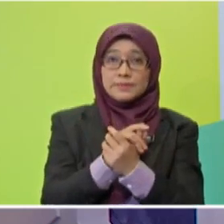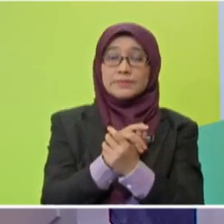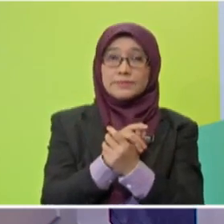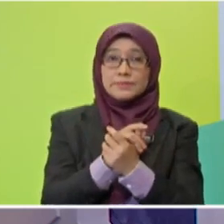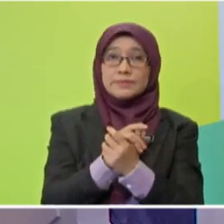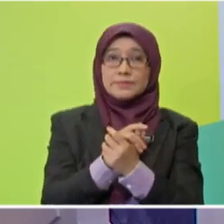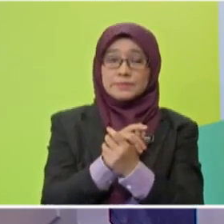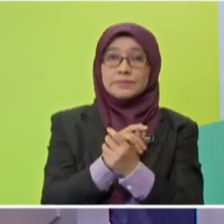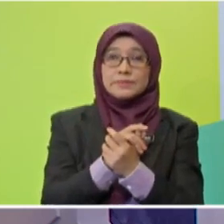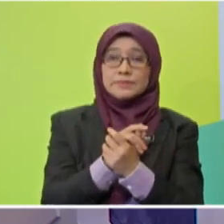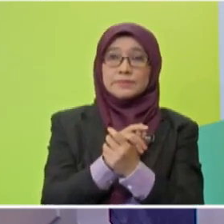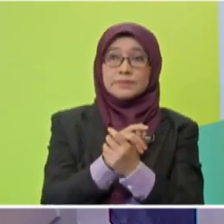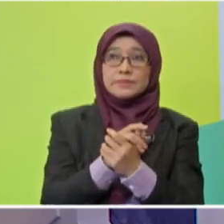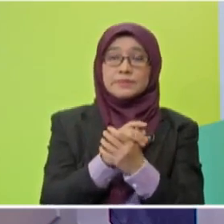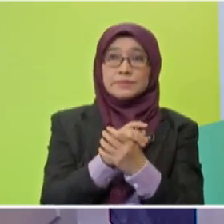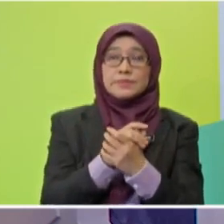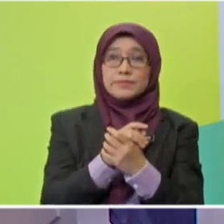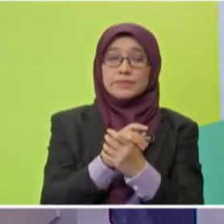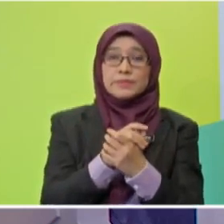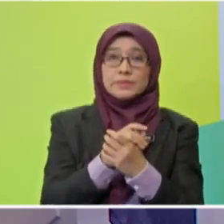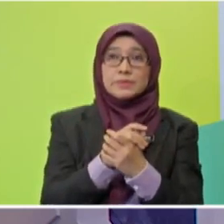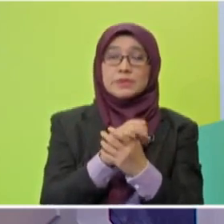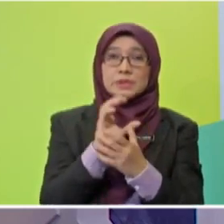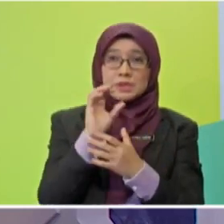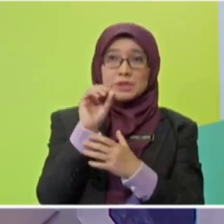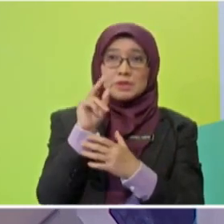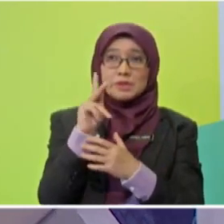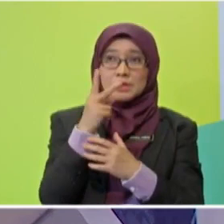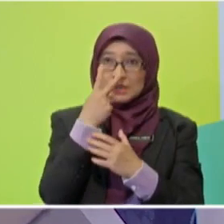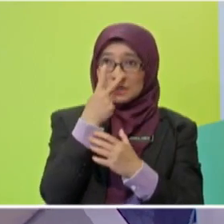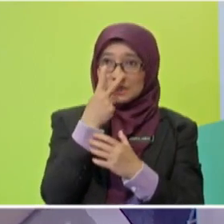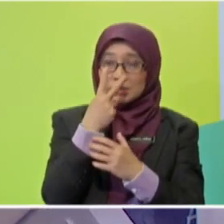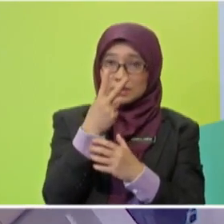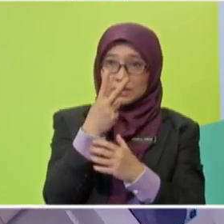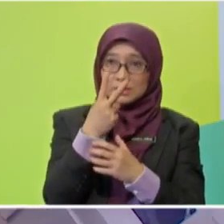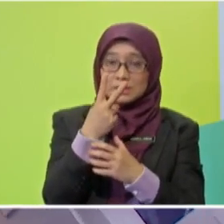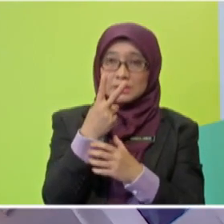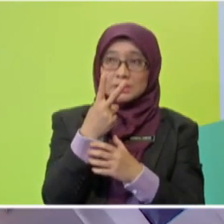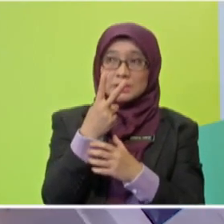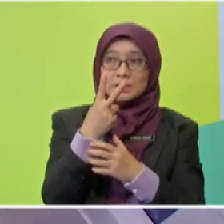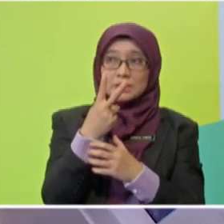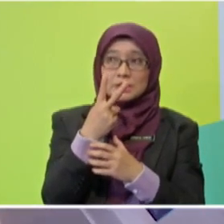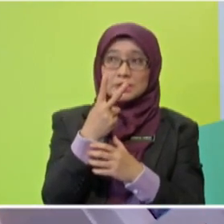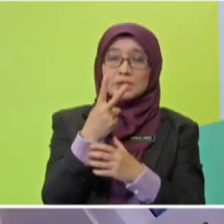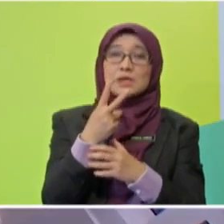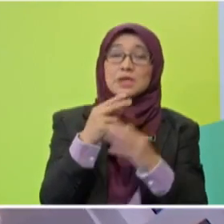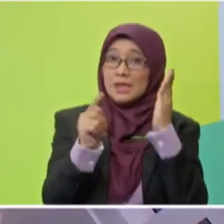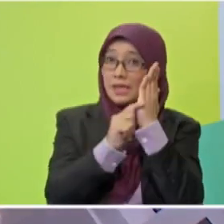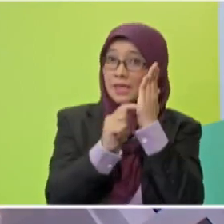3, 27, 28. Yes. 8, 2 up, so it brings down 2. 2. Okay. So we